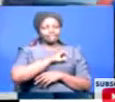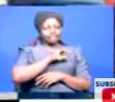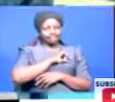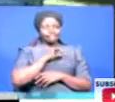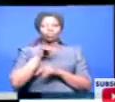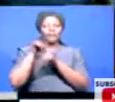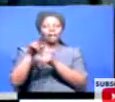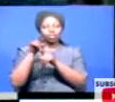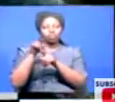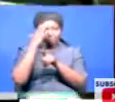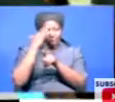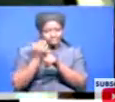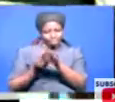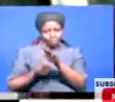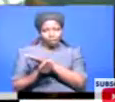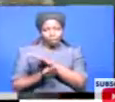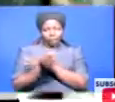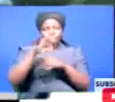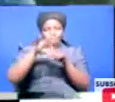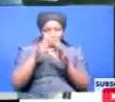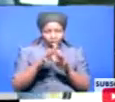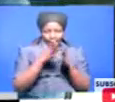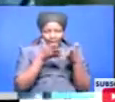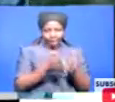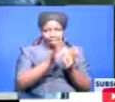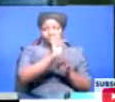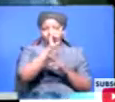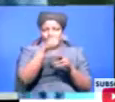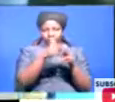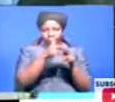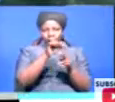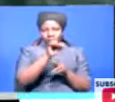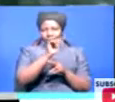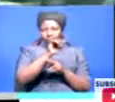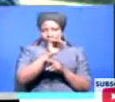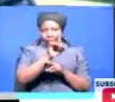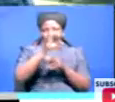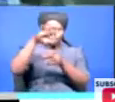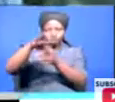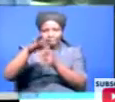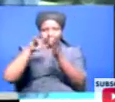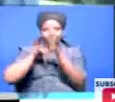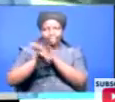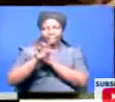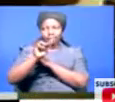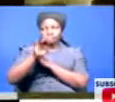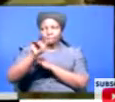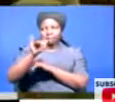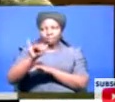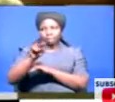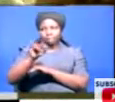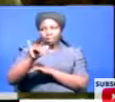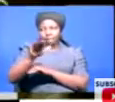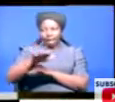voters. Incumbent member of National Assembly David Mwalika cast his vote at Mbitini ward. He, however,